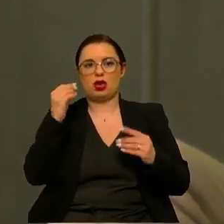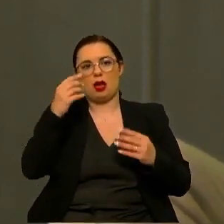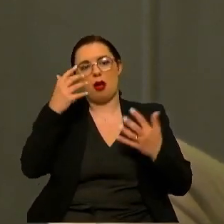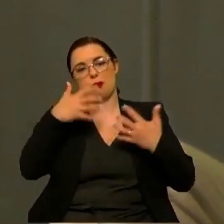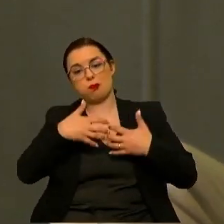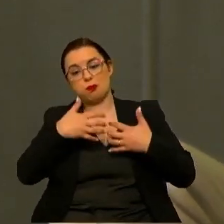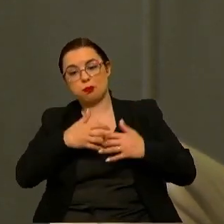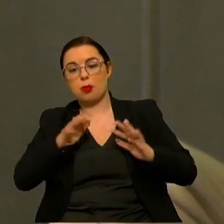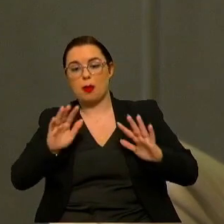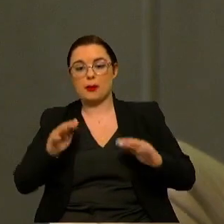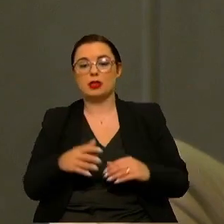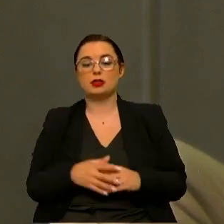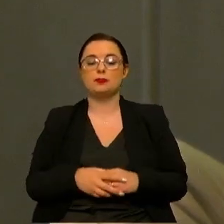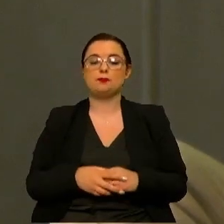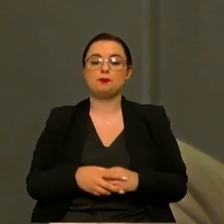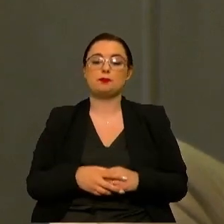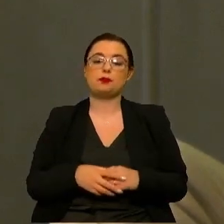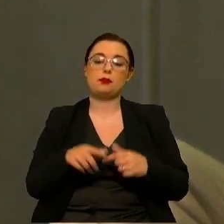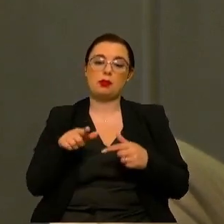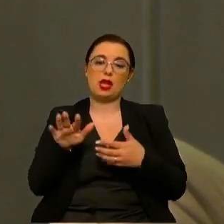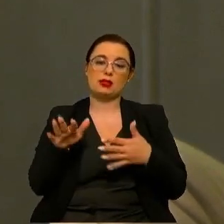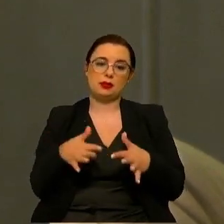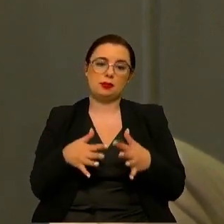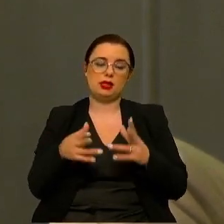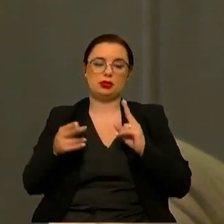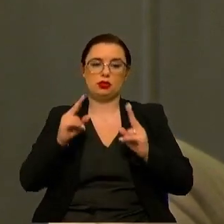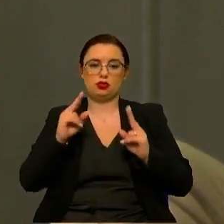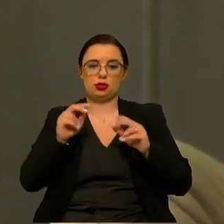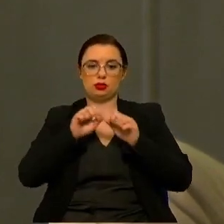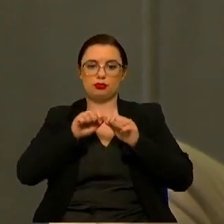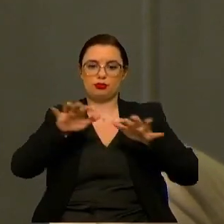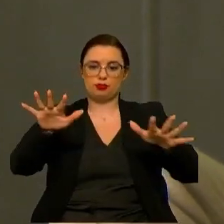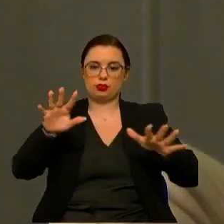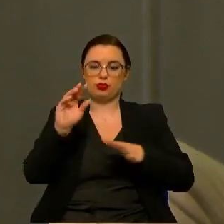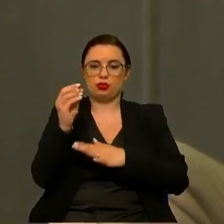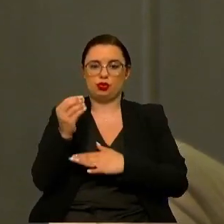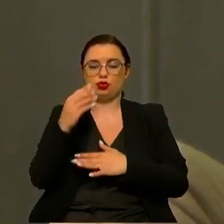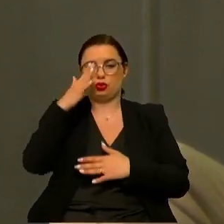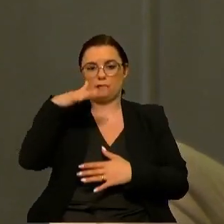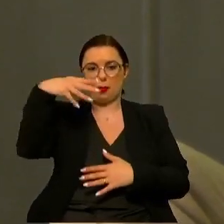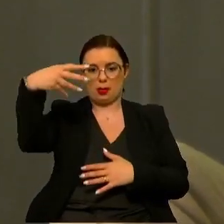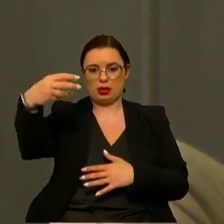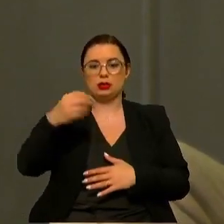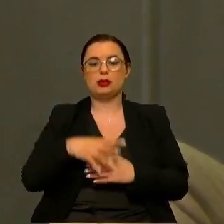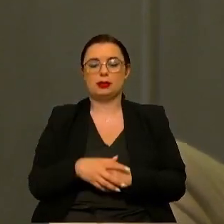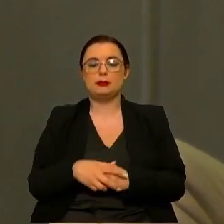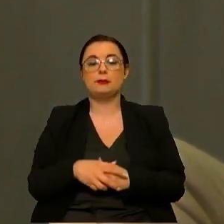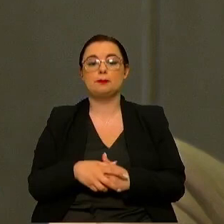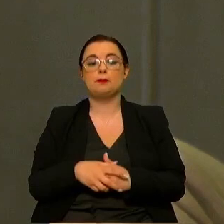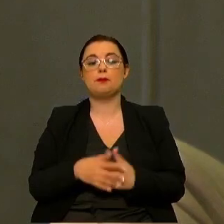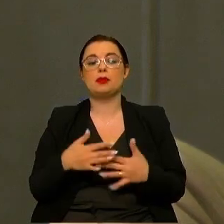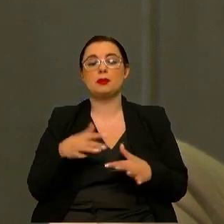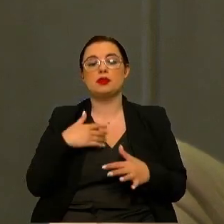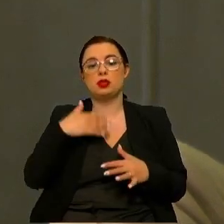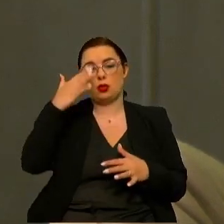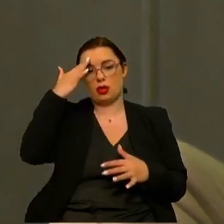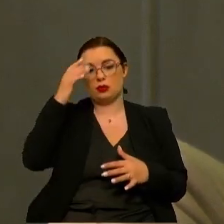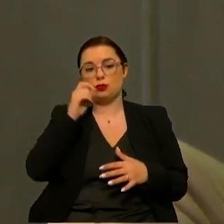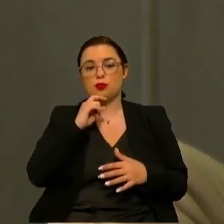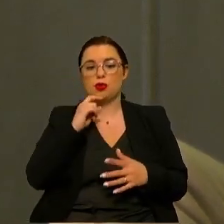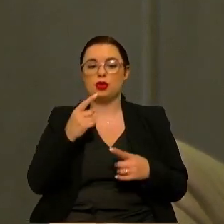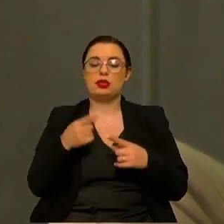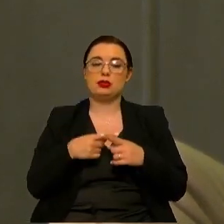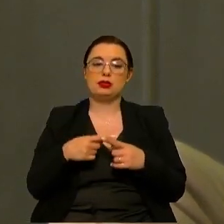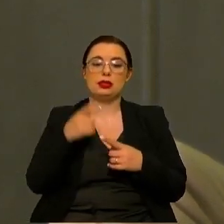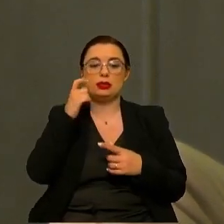although this is a bit dubious. So the industrialization of the products will probably take place later on. But